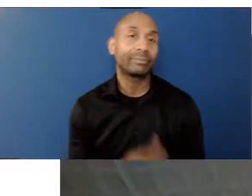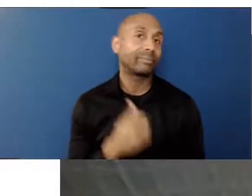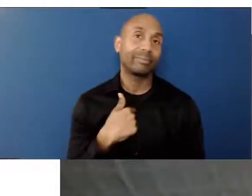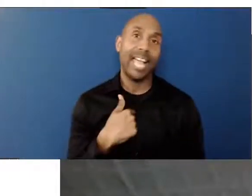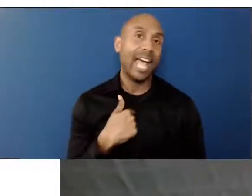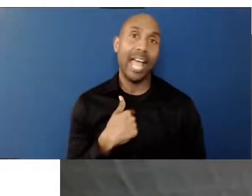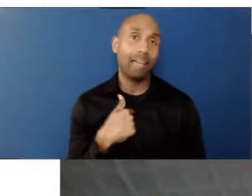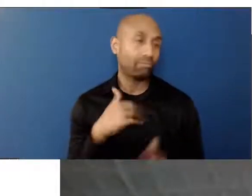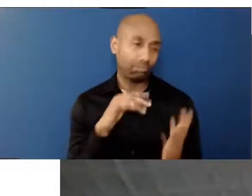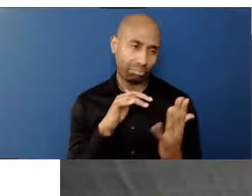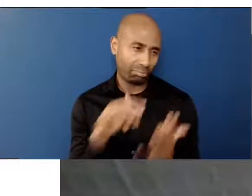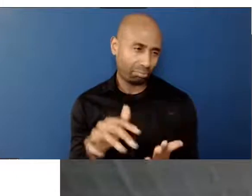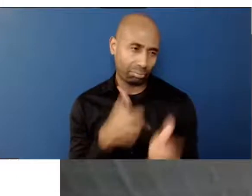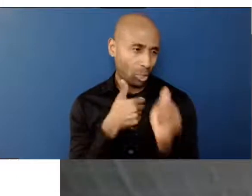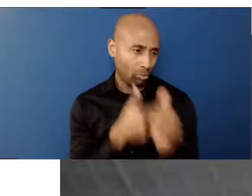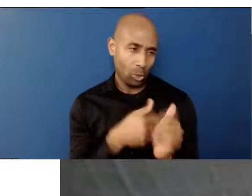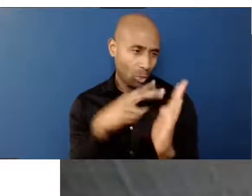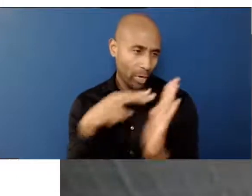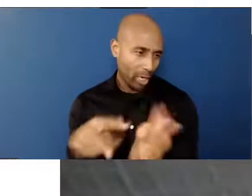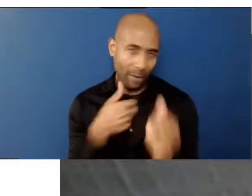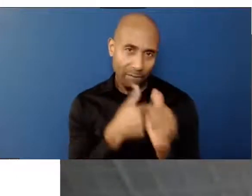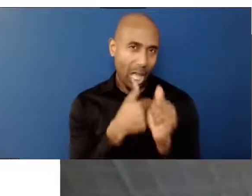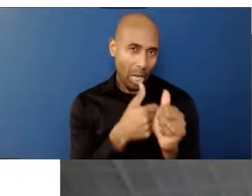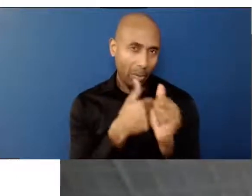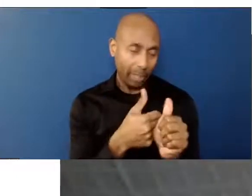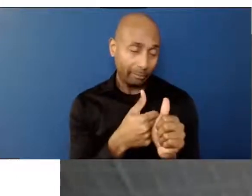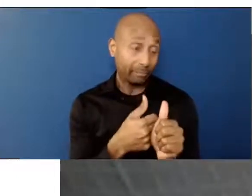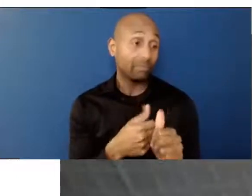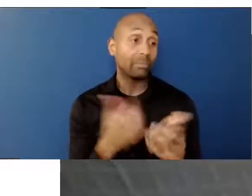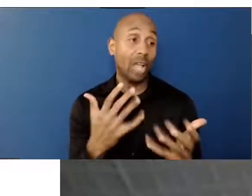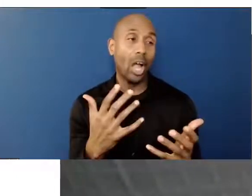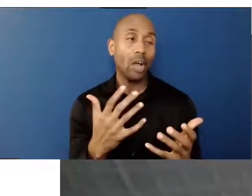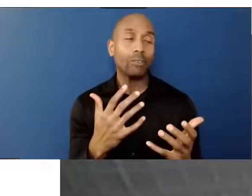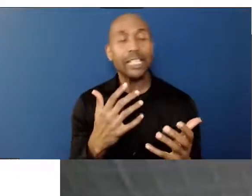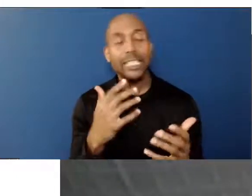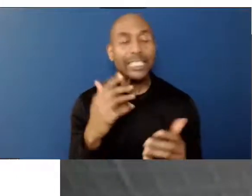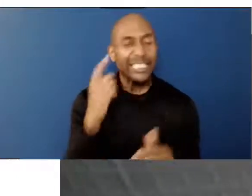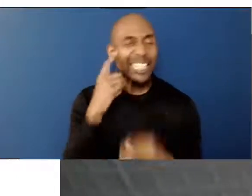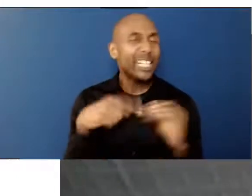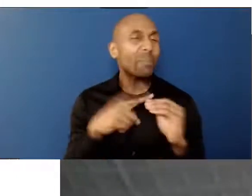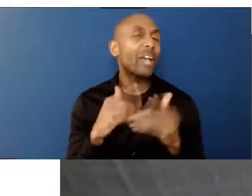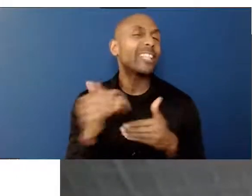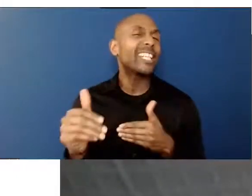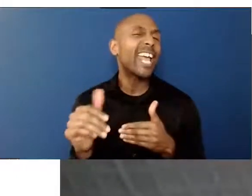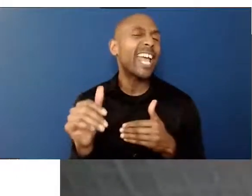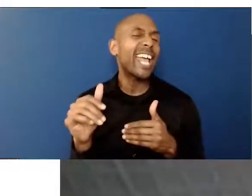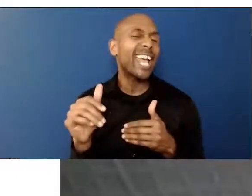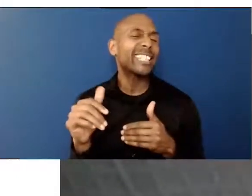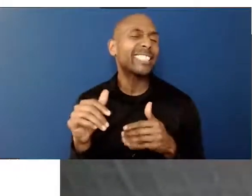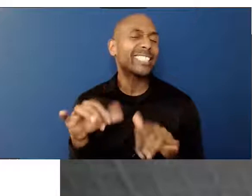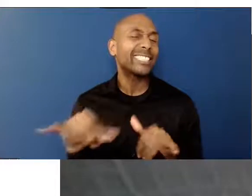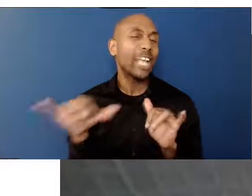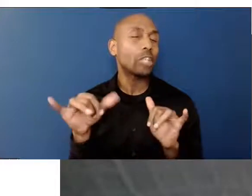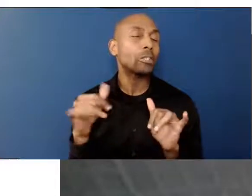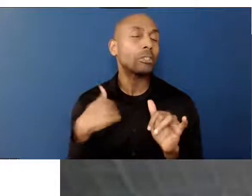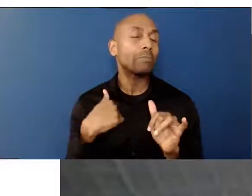already taking bets on what the next standard is going to be. So I won't say it out loud because I don't want to jinx it, but I feel it. I feel it in my